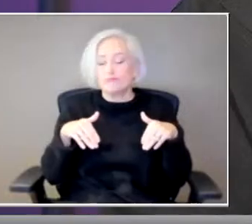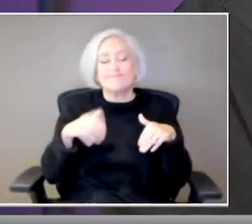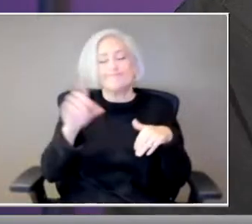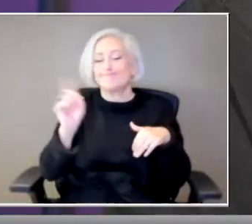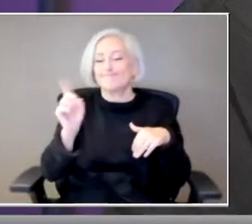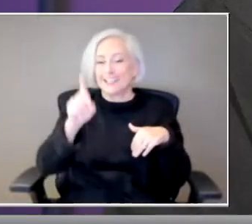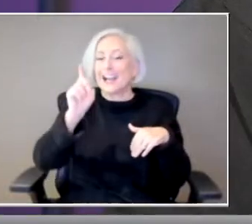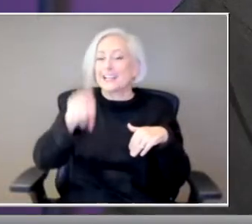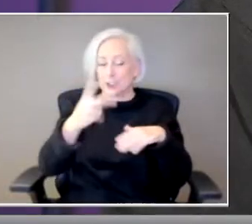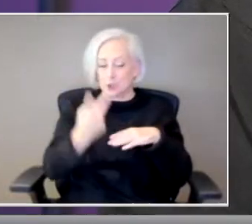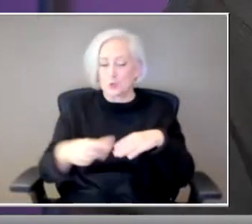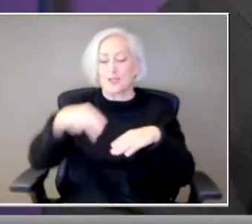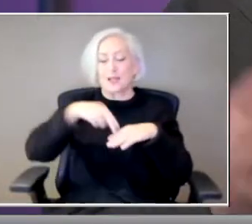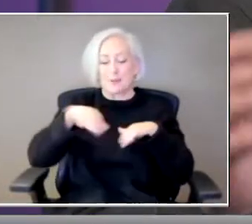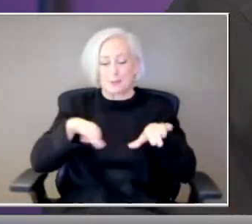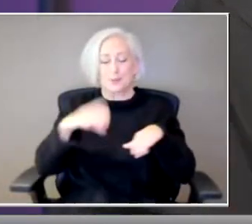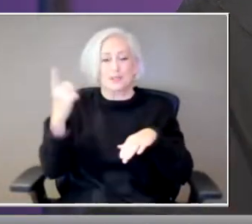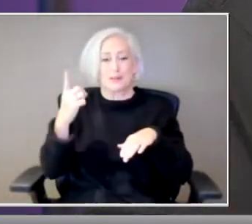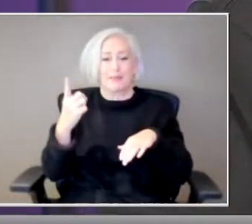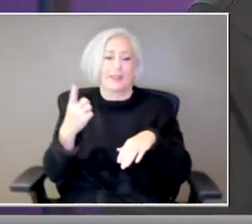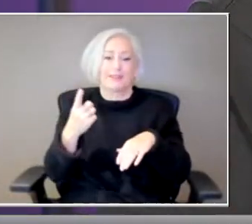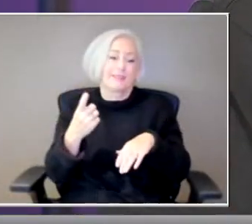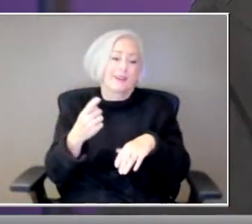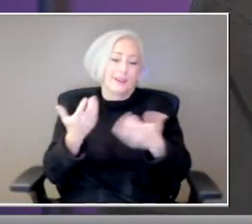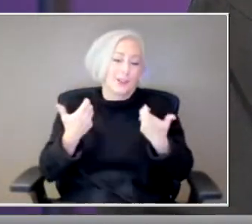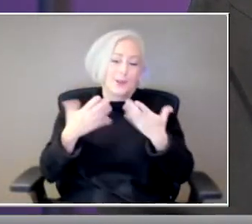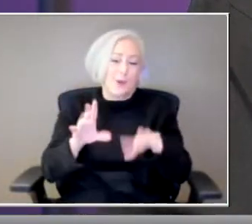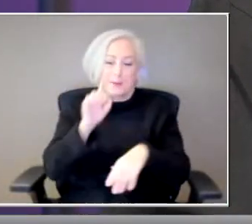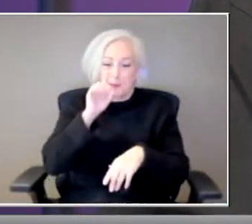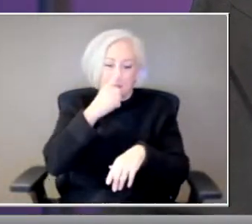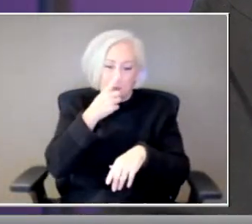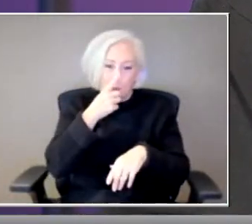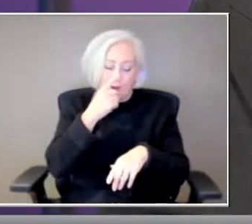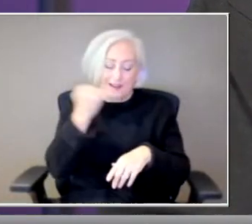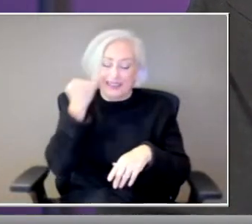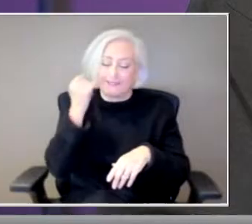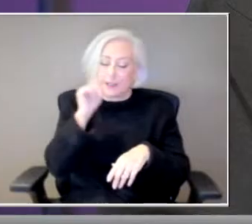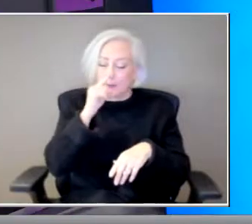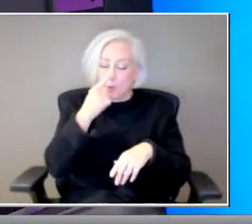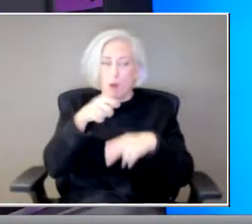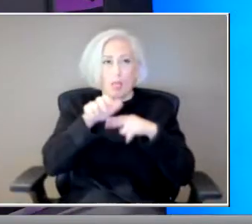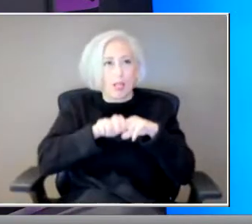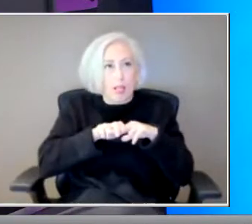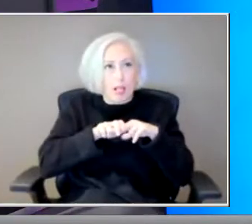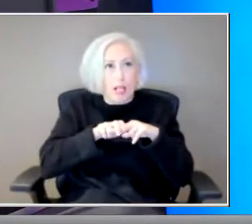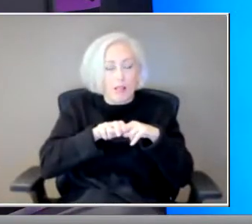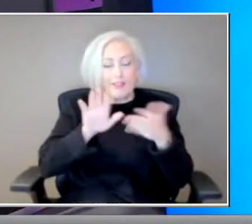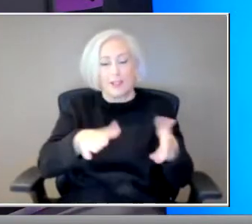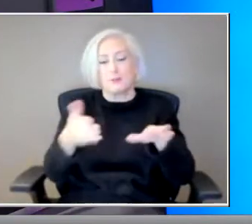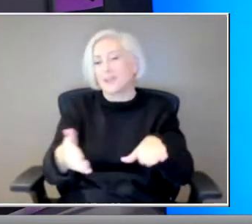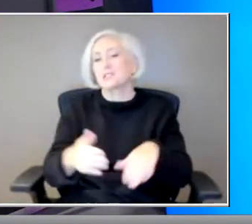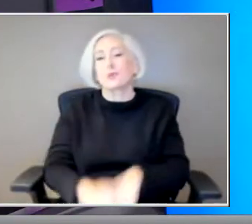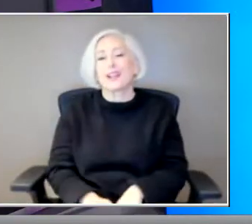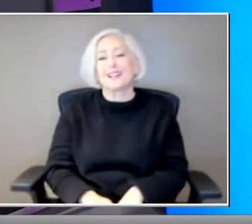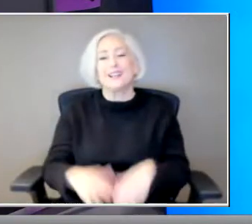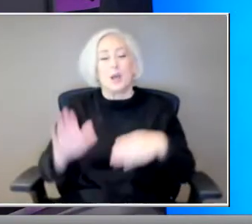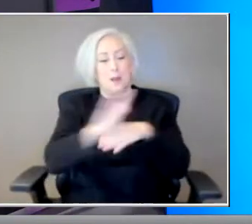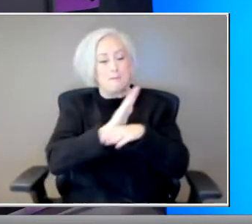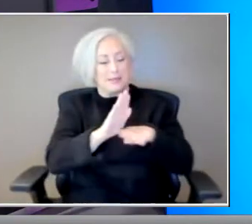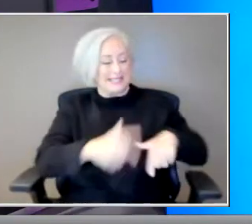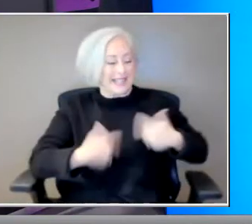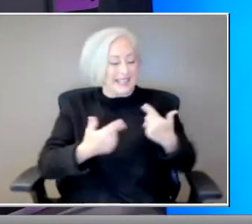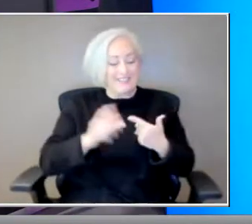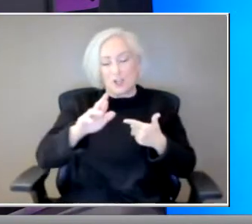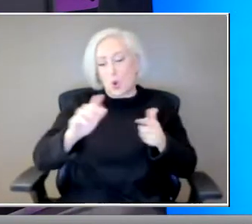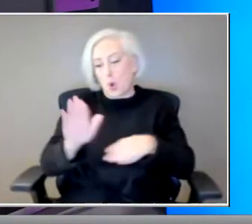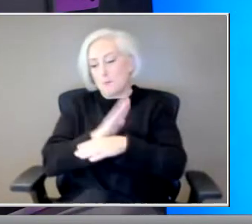don't, you get bored and then you pass away. Get busy living or get busy dying, like in Shawshank Redemption. Yeah, pretty much. That's what